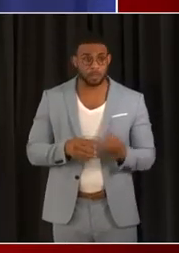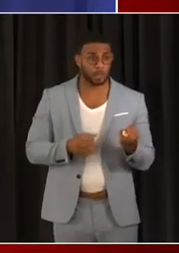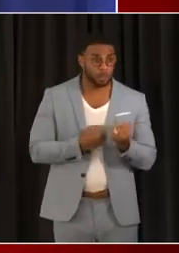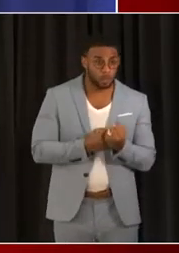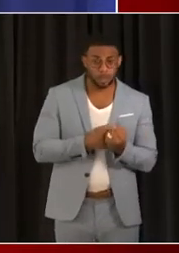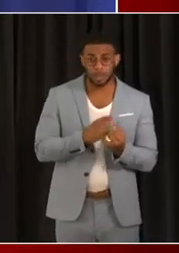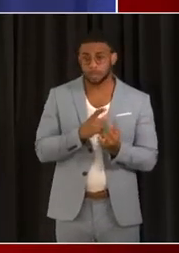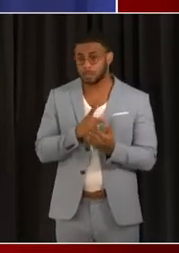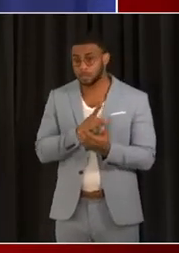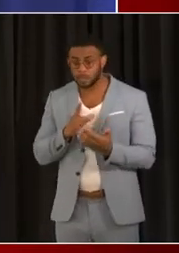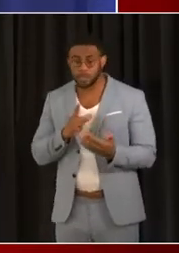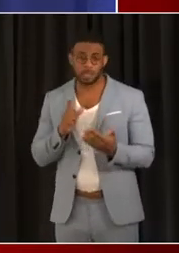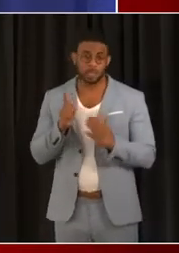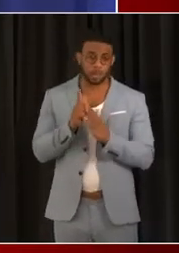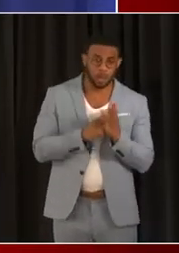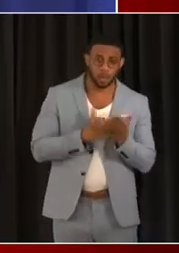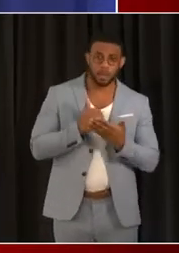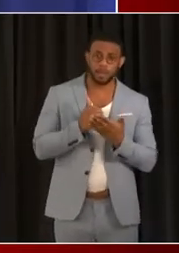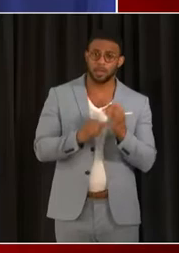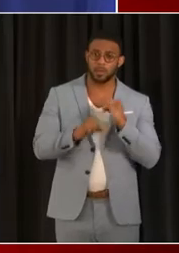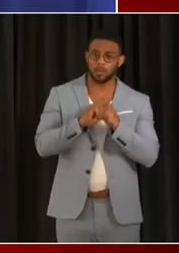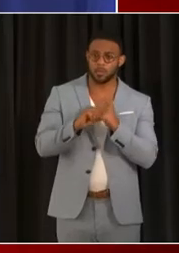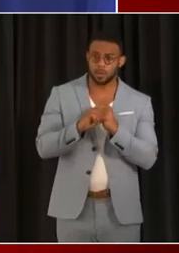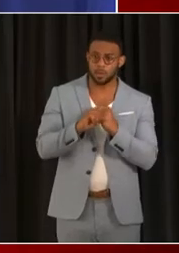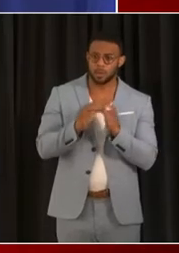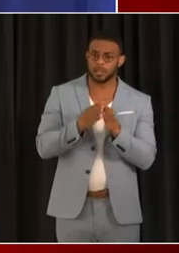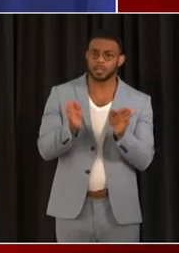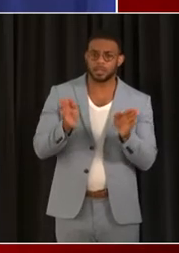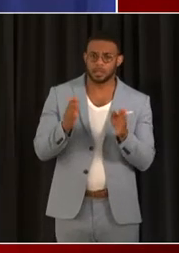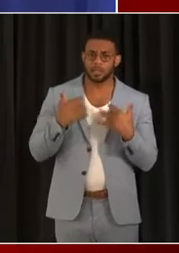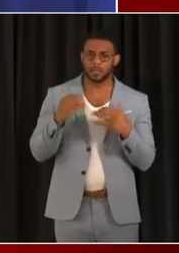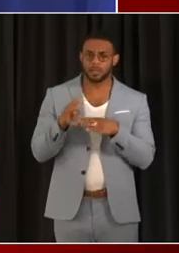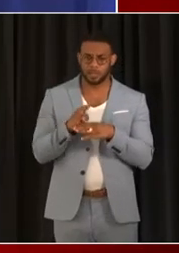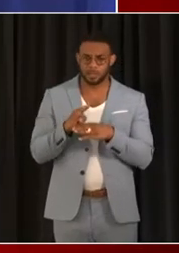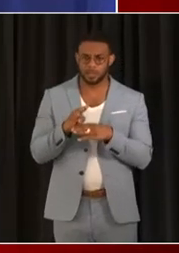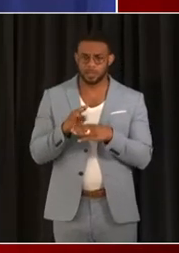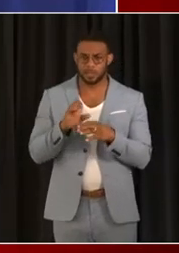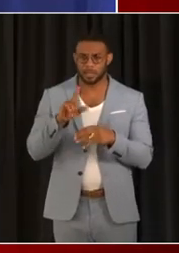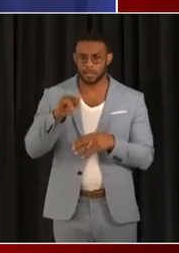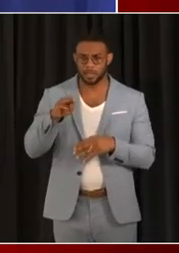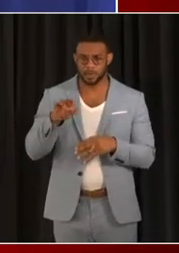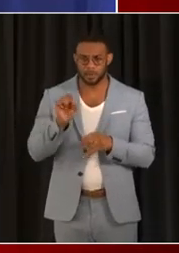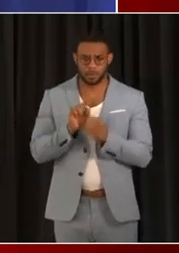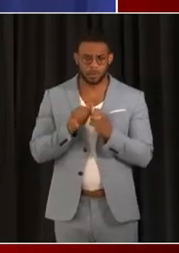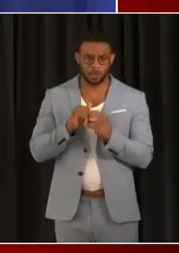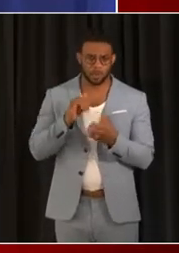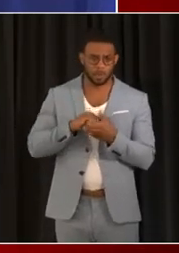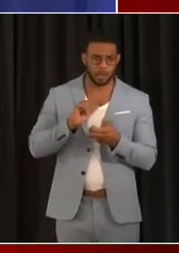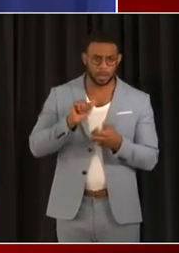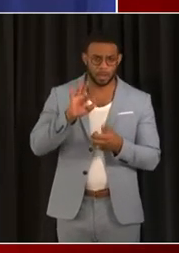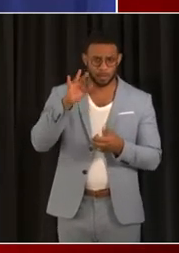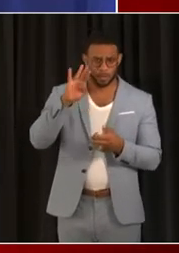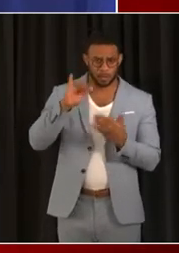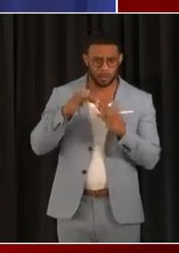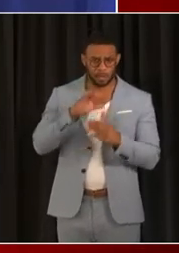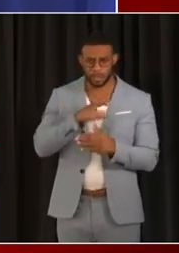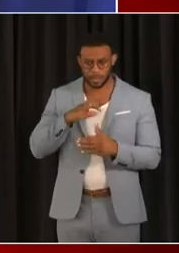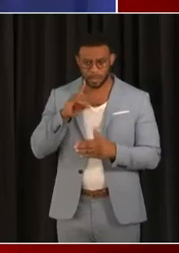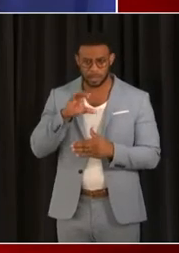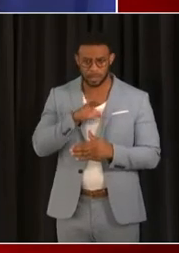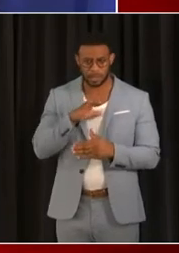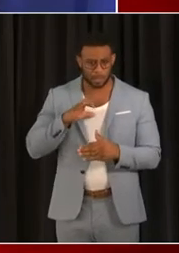support legislation and the laws that help promote, in general, a healthy business and climate. We work with partners like the Federal City Council,